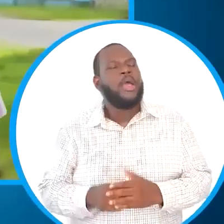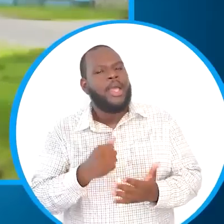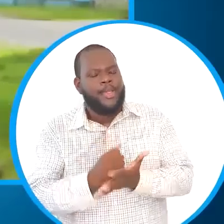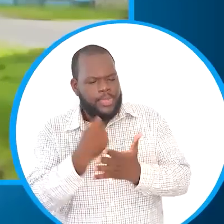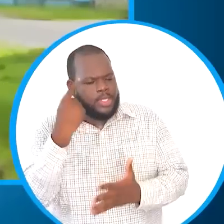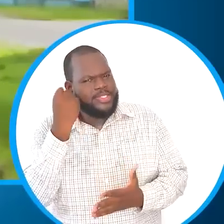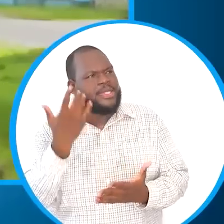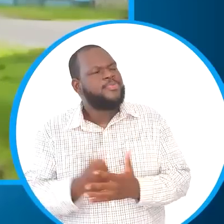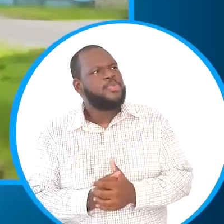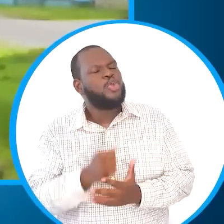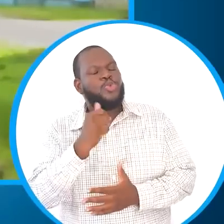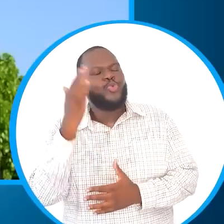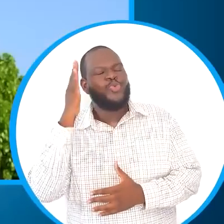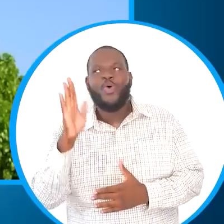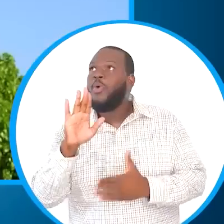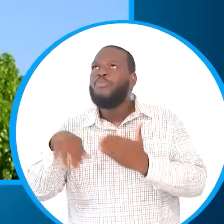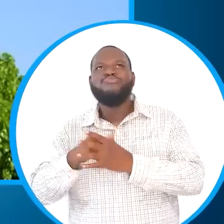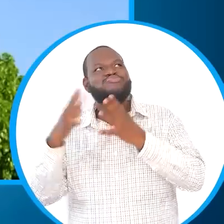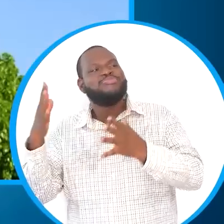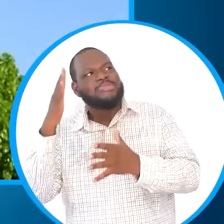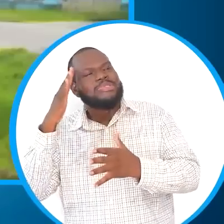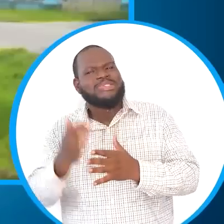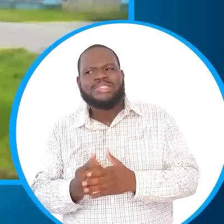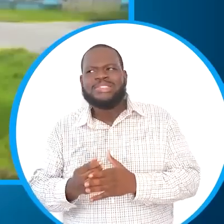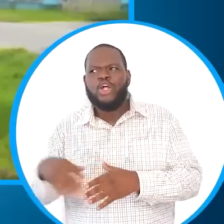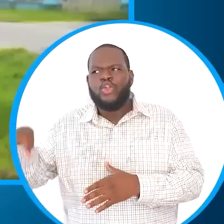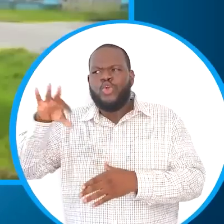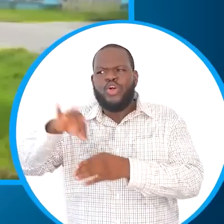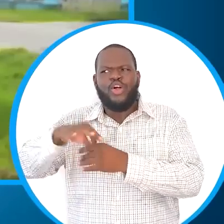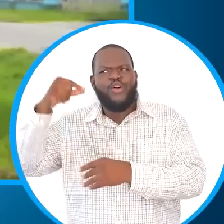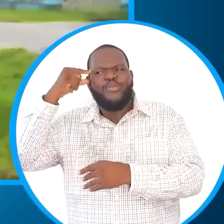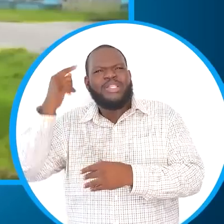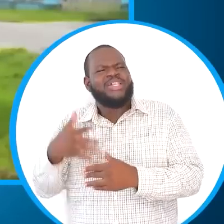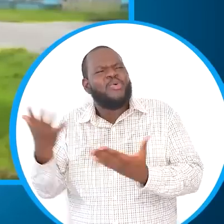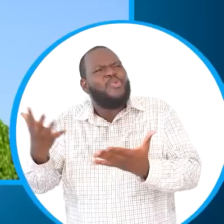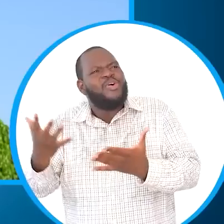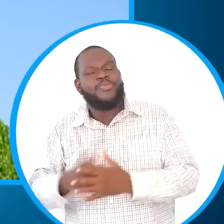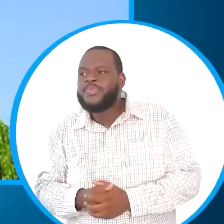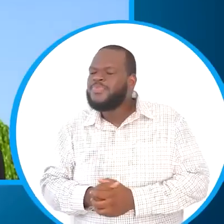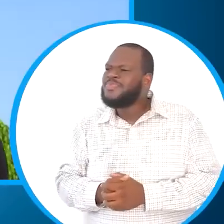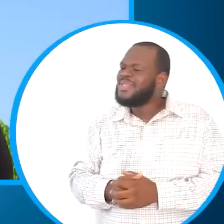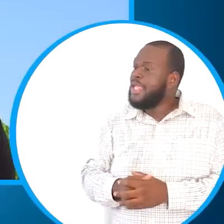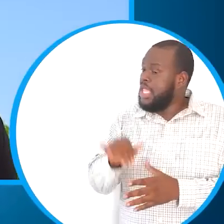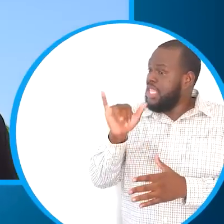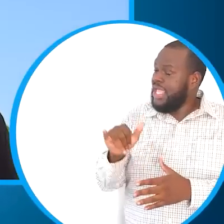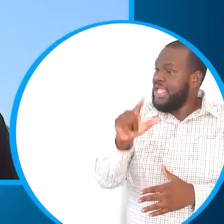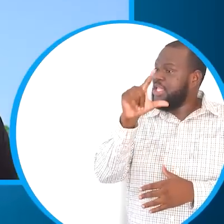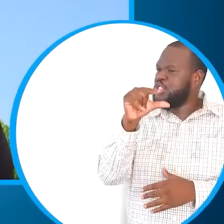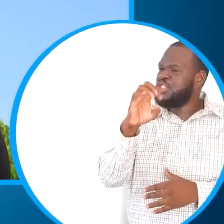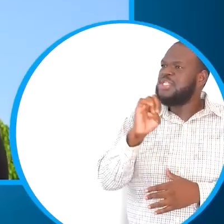Help me out with this thing, man. You just know everything. What's all this talk about local government election? Local